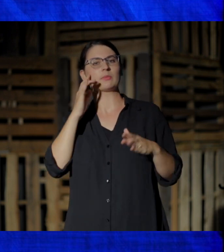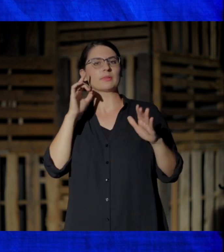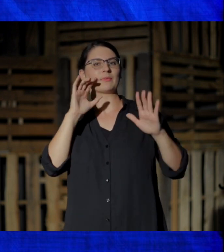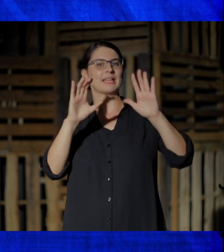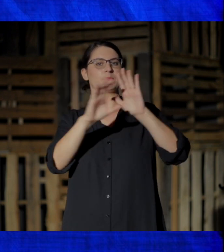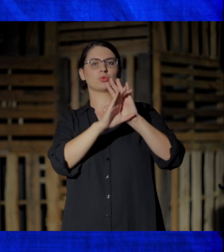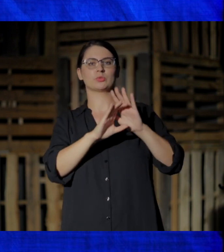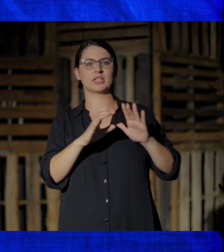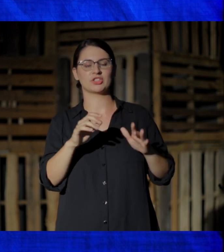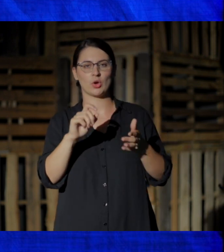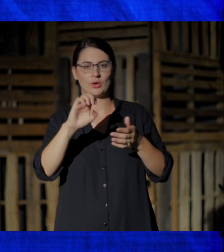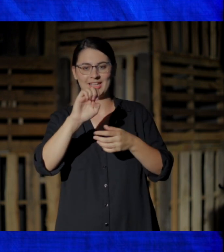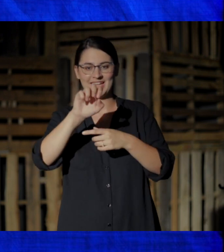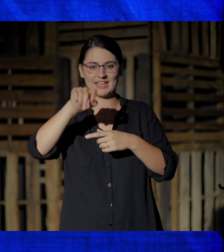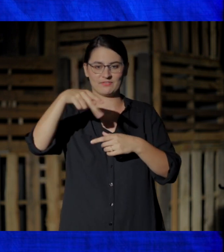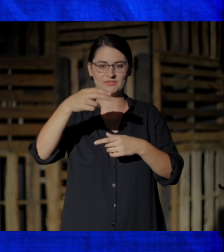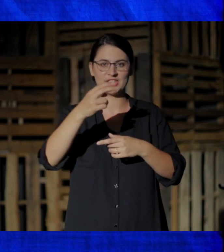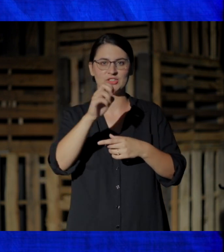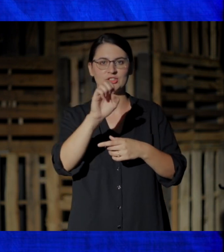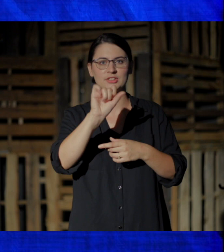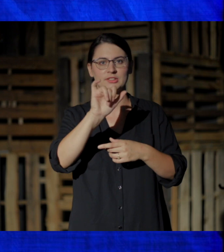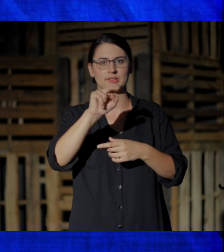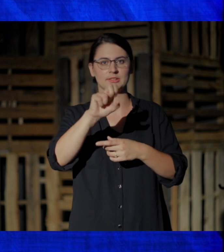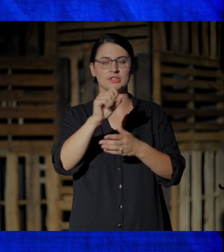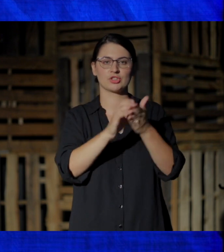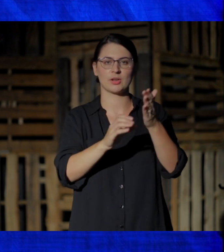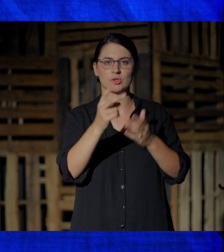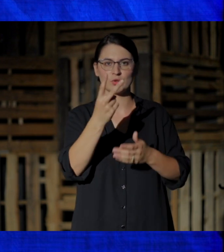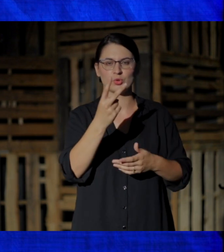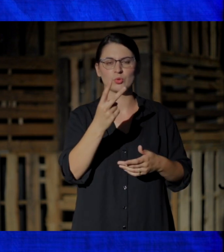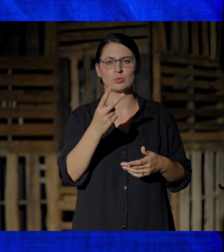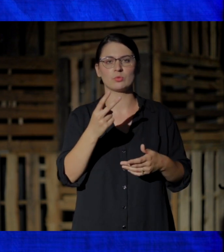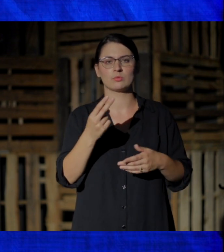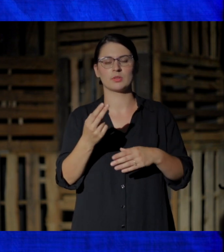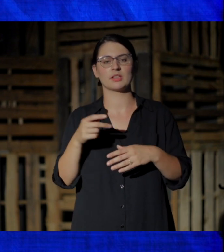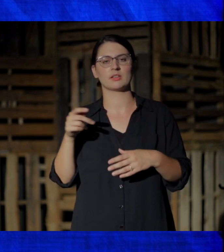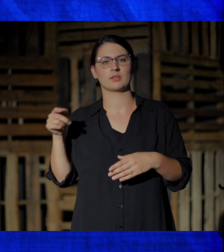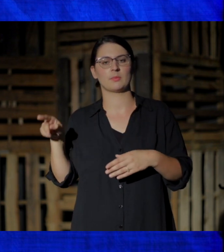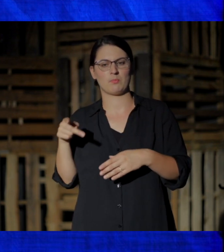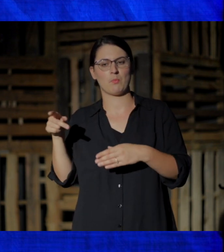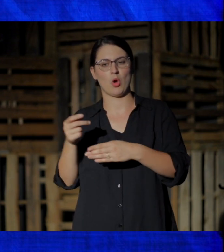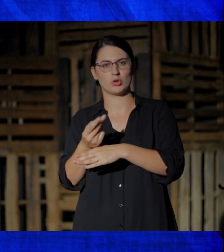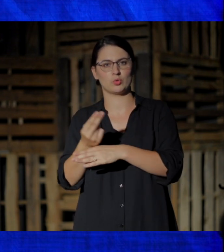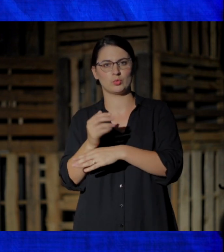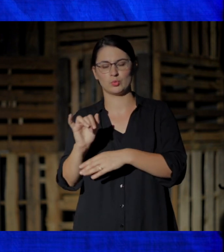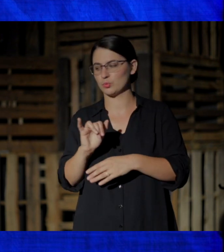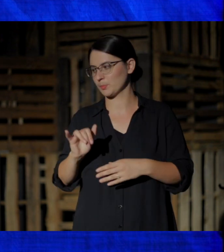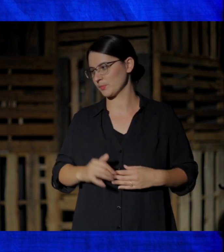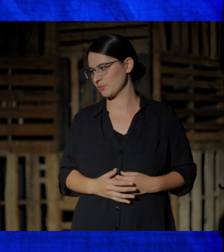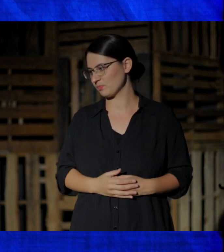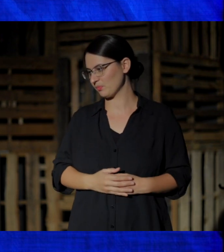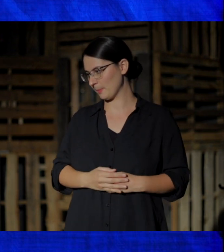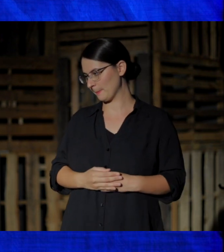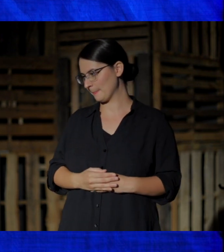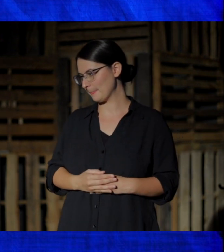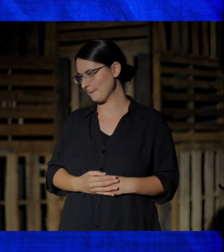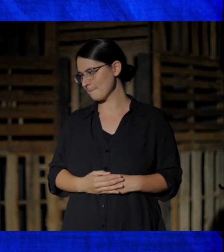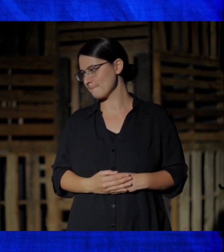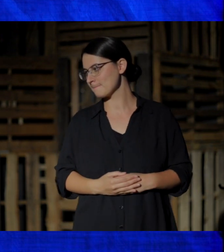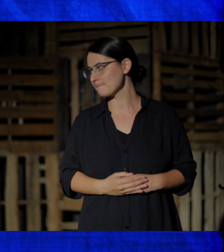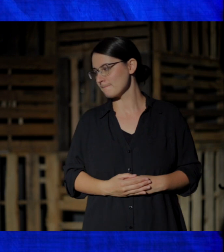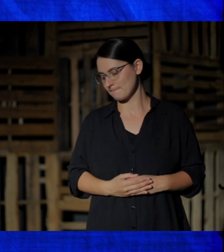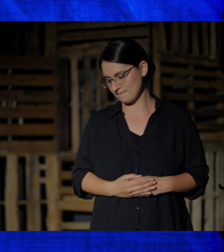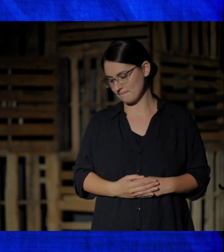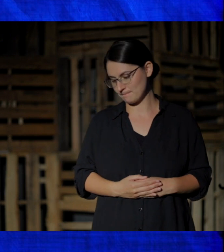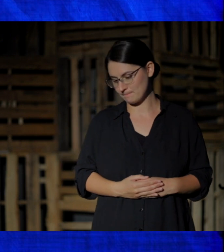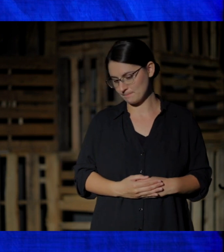Paul spoke of the ruler of the power of the air, the spirit that's now at work among us, and those who are disobedient. All right? Associating Satan and satanic